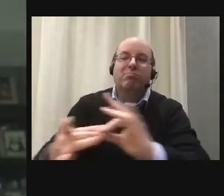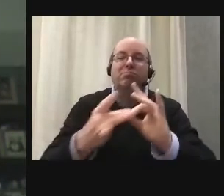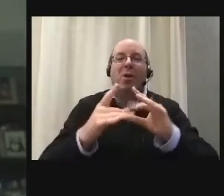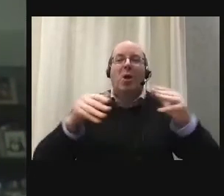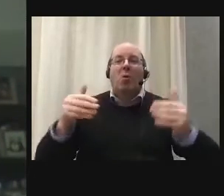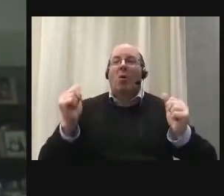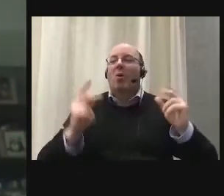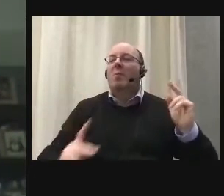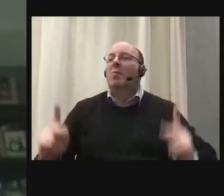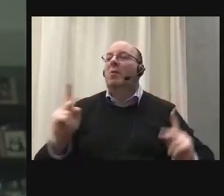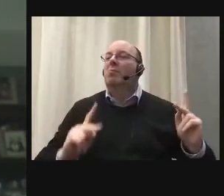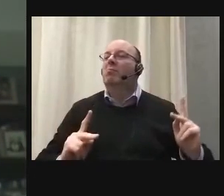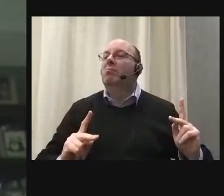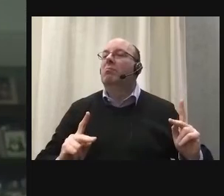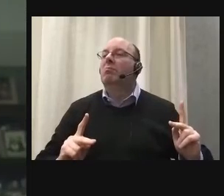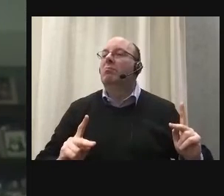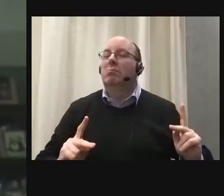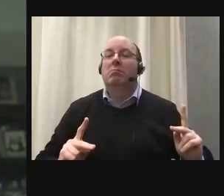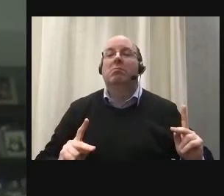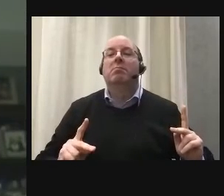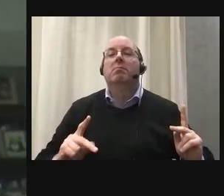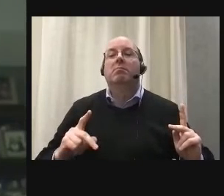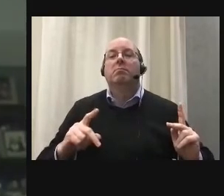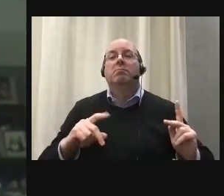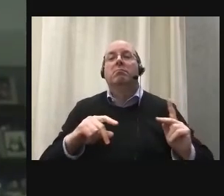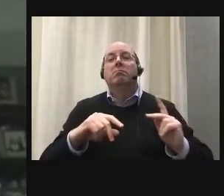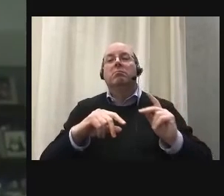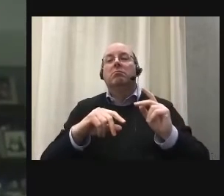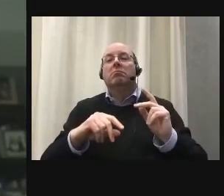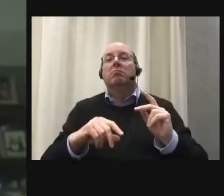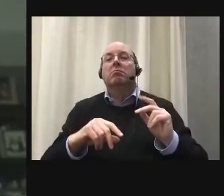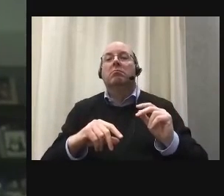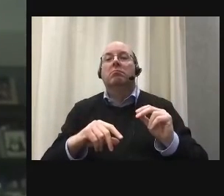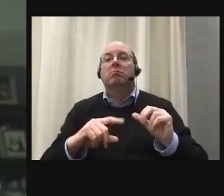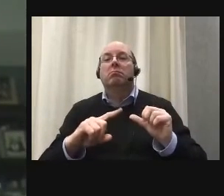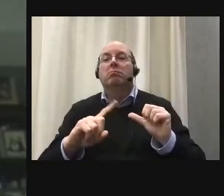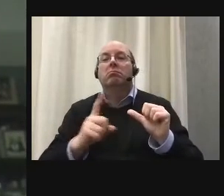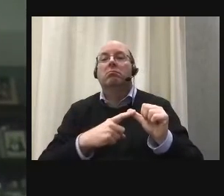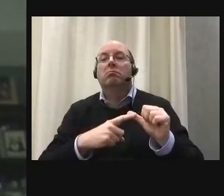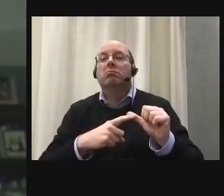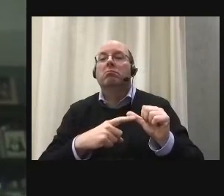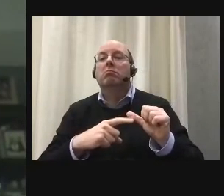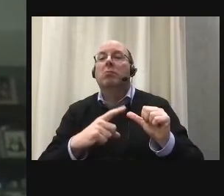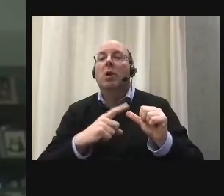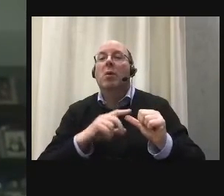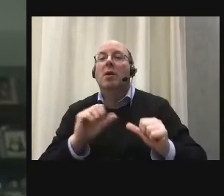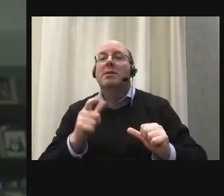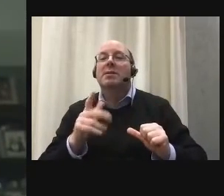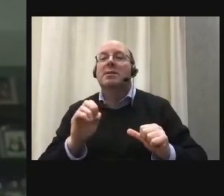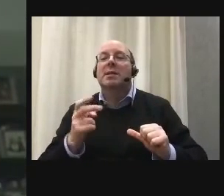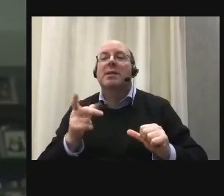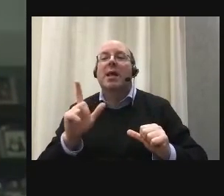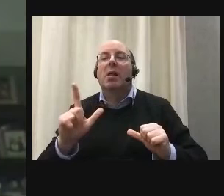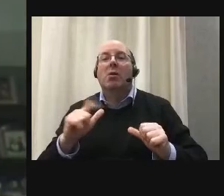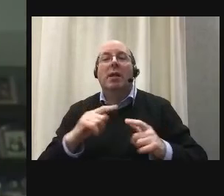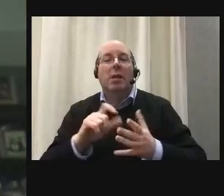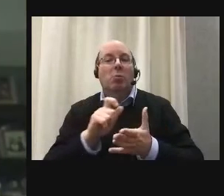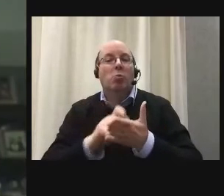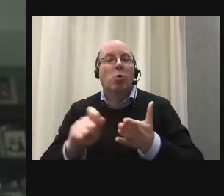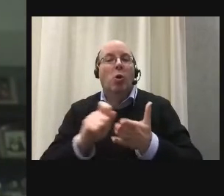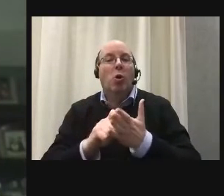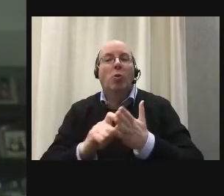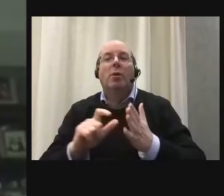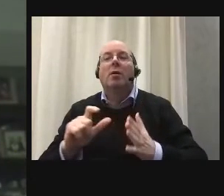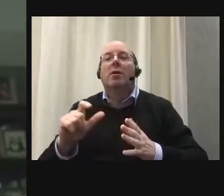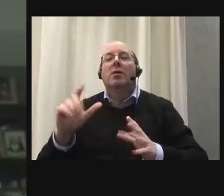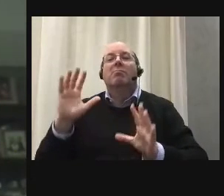all. The first century before the Common Era sage Hillel wrote in Pirkei Avot, the ethics of